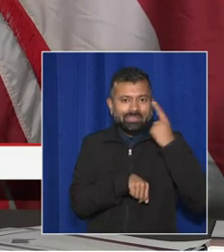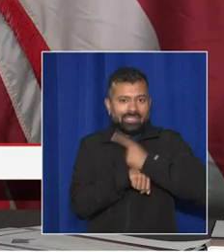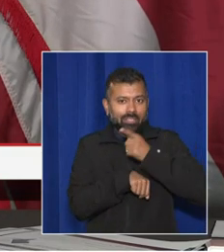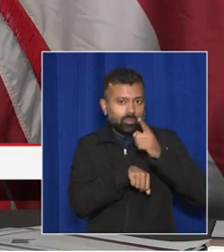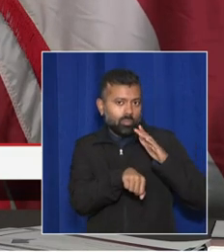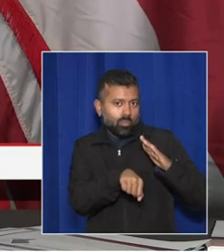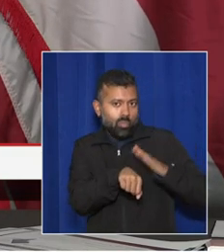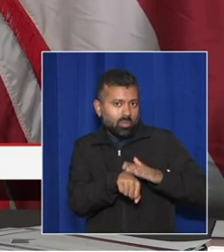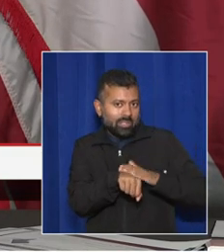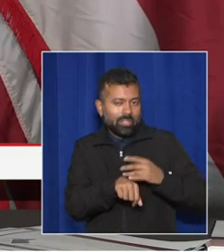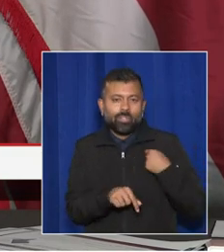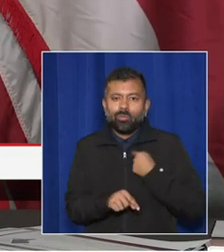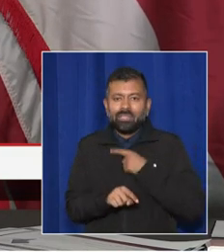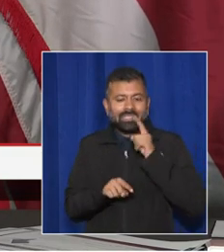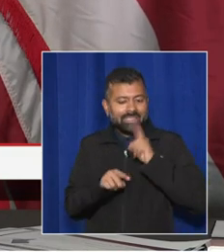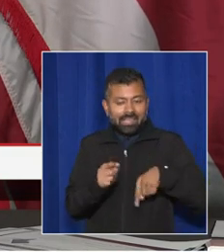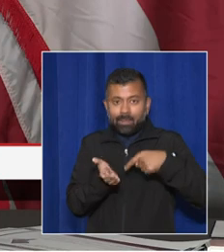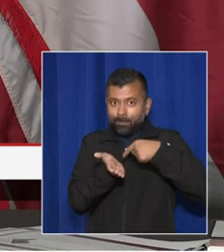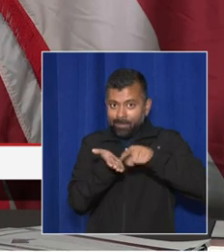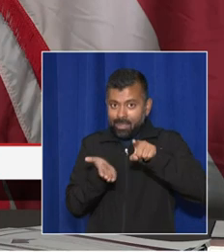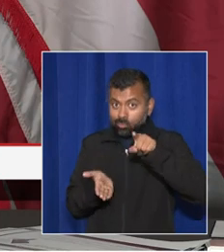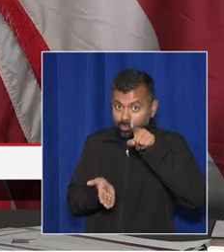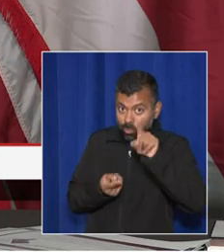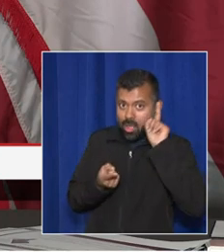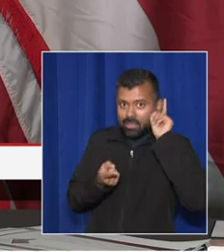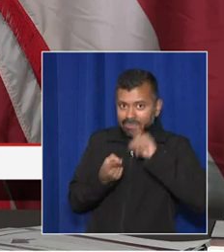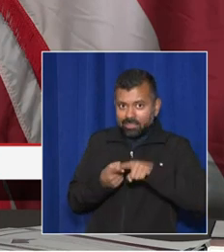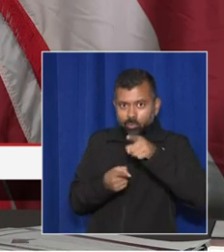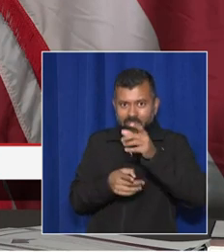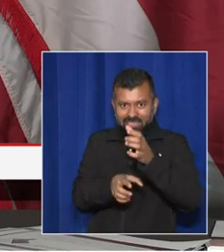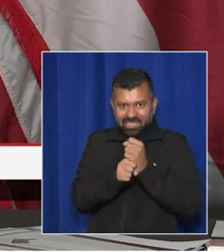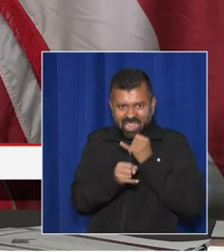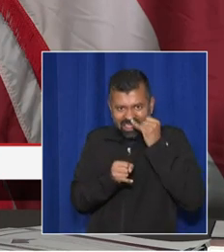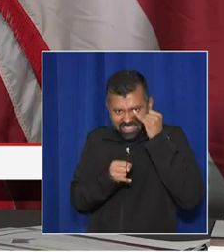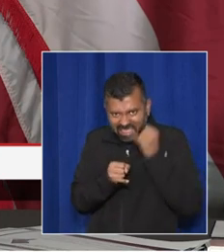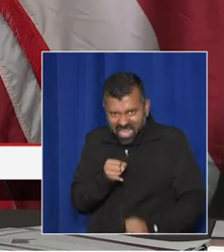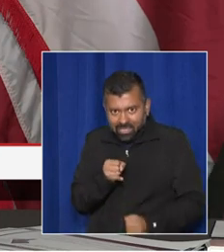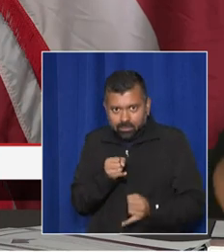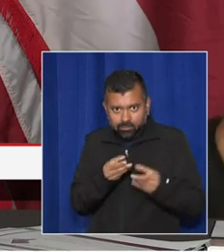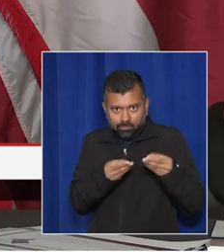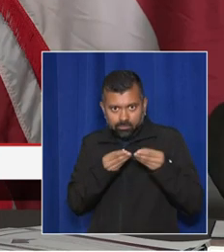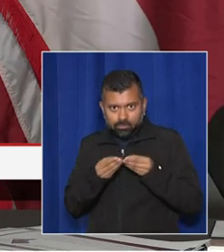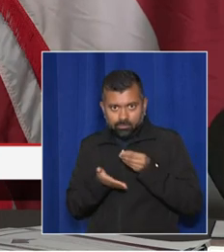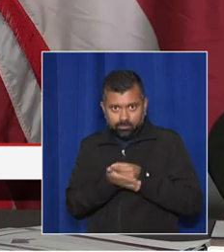payment. So it should be the effective last day. We will have information on the